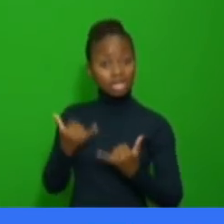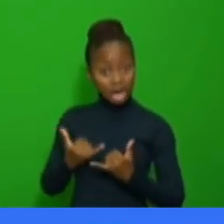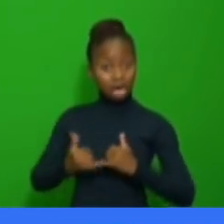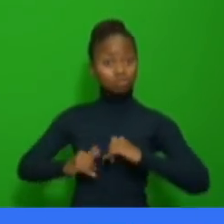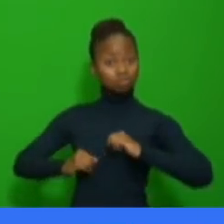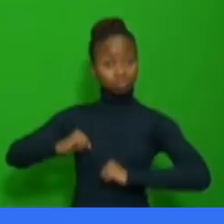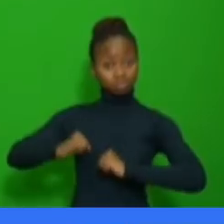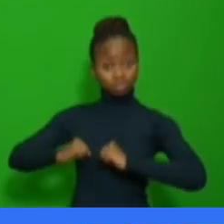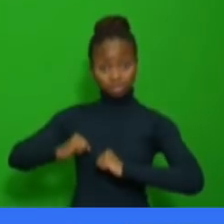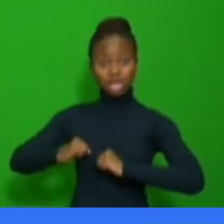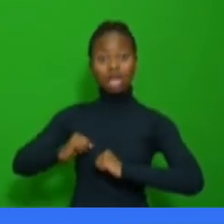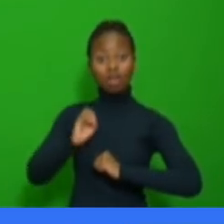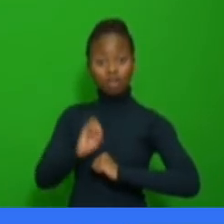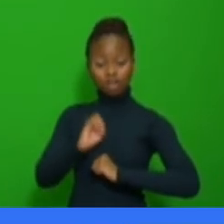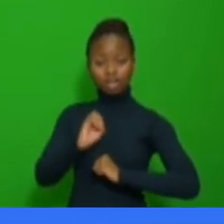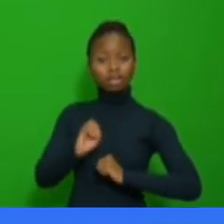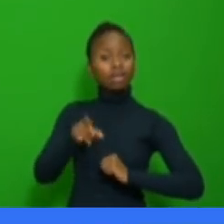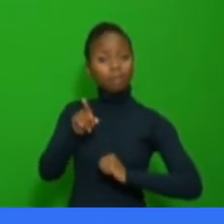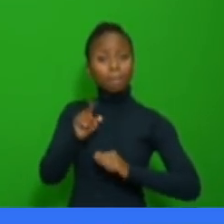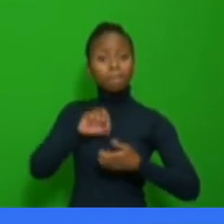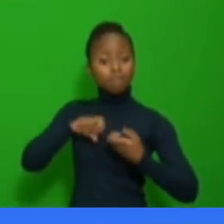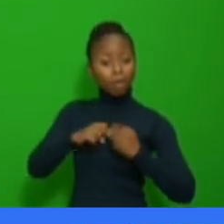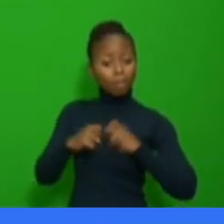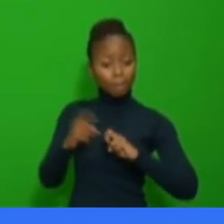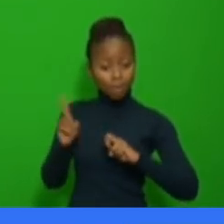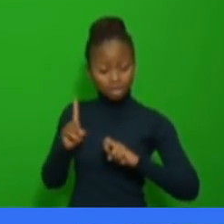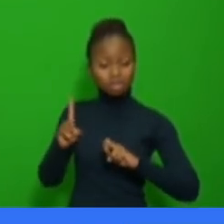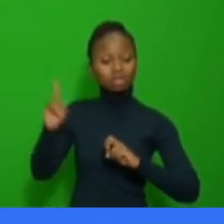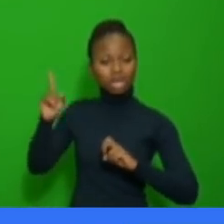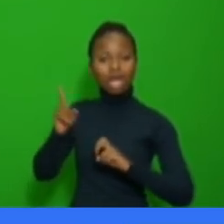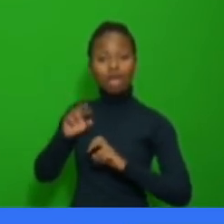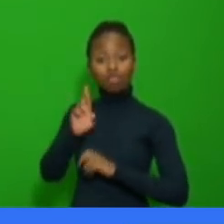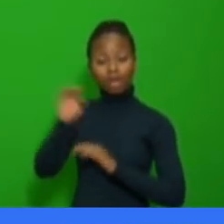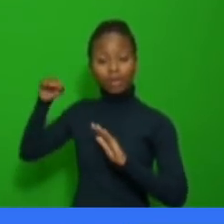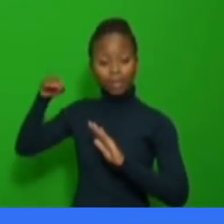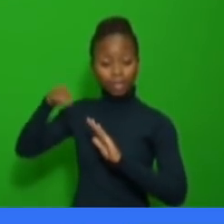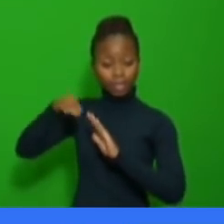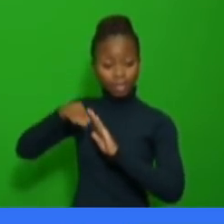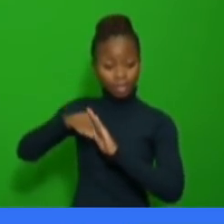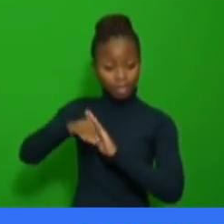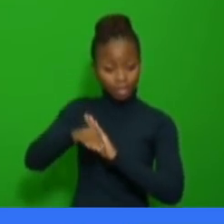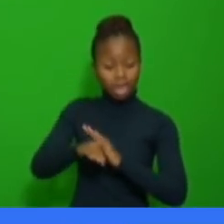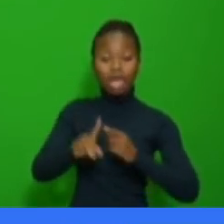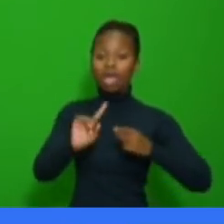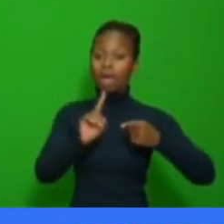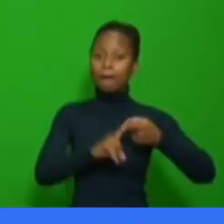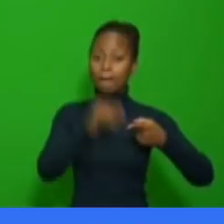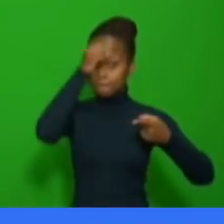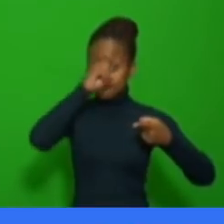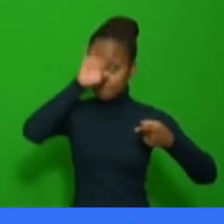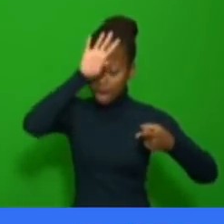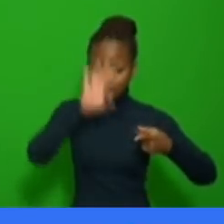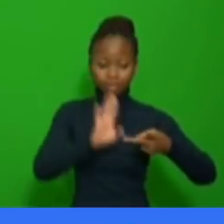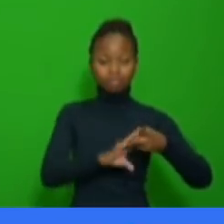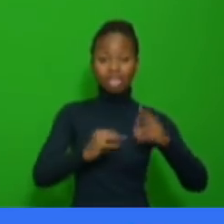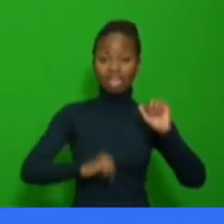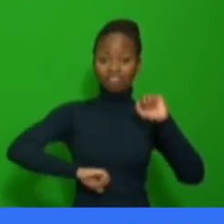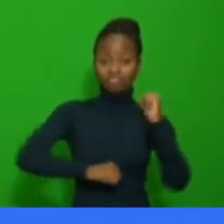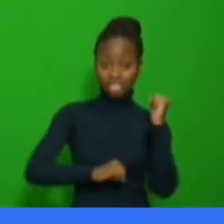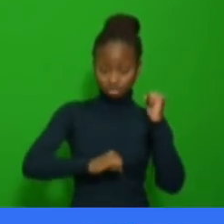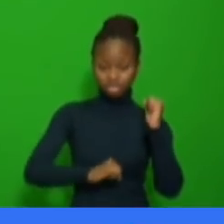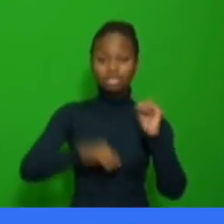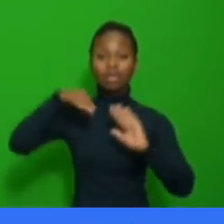mining and manufacturing, GDP is expected to contract in the first quarter of 2019.